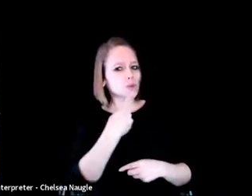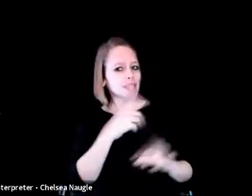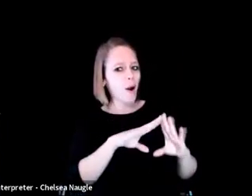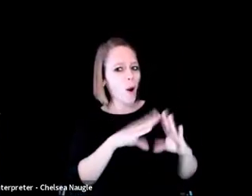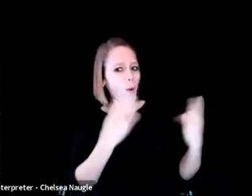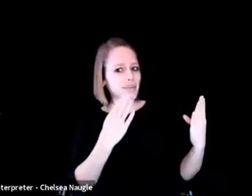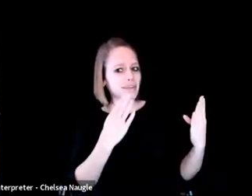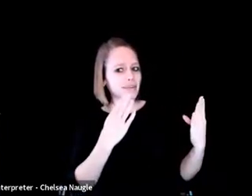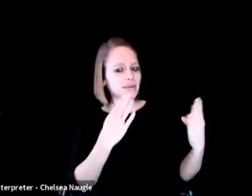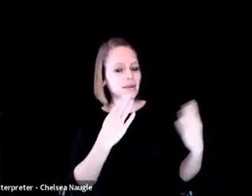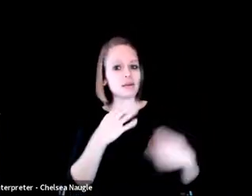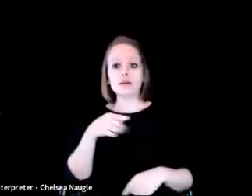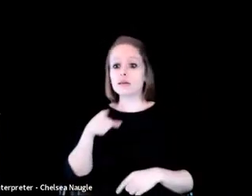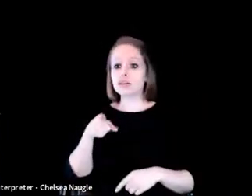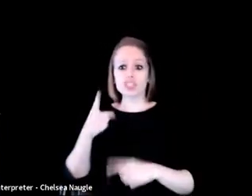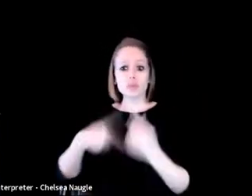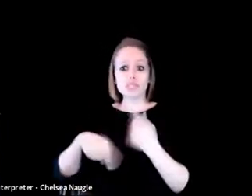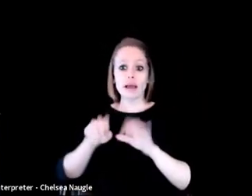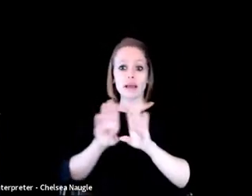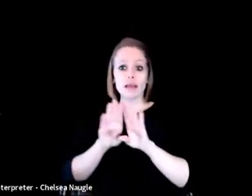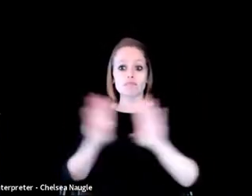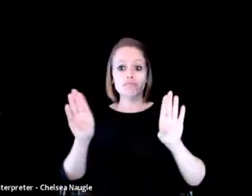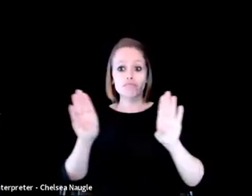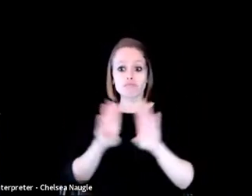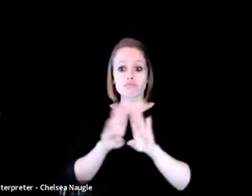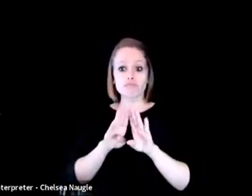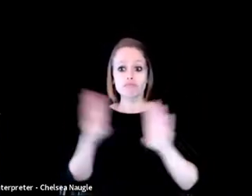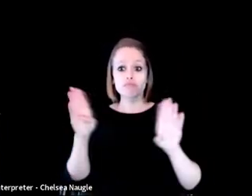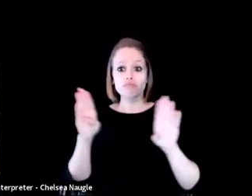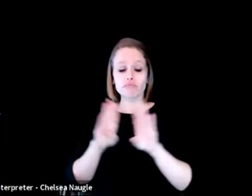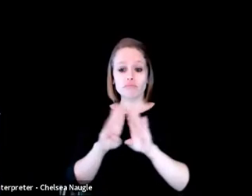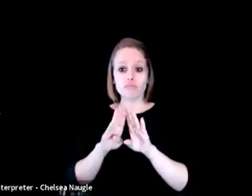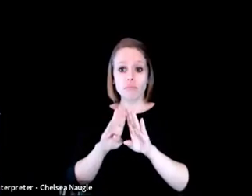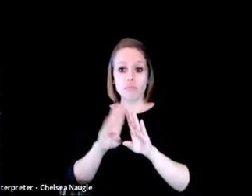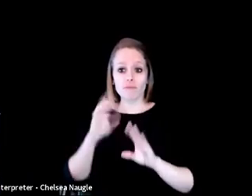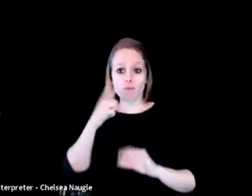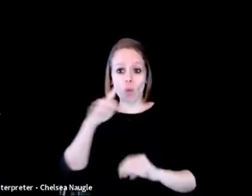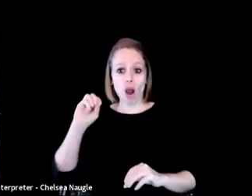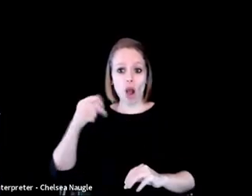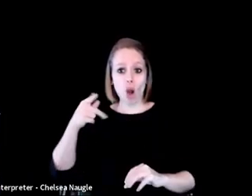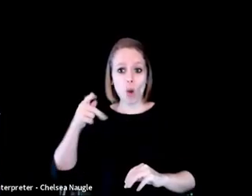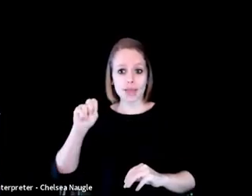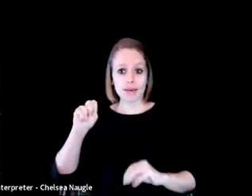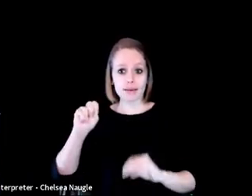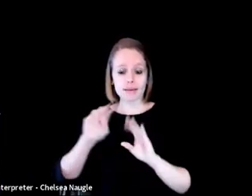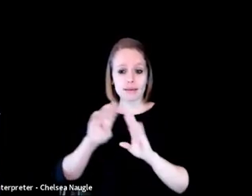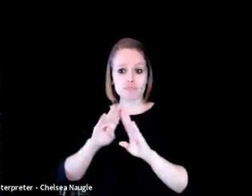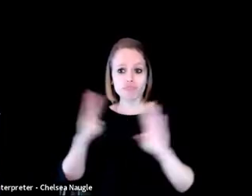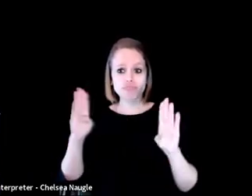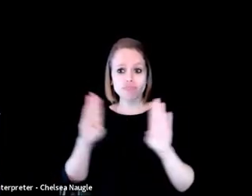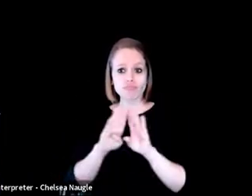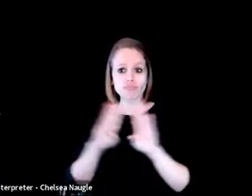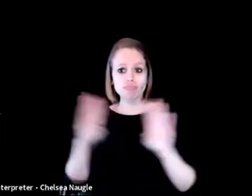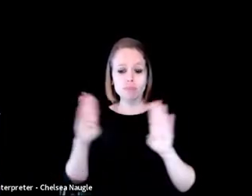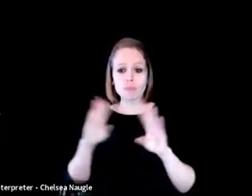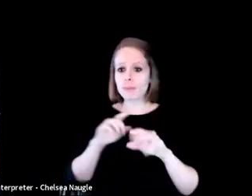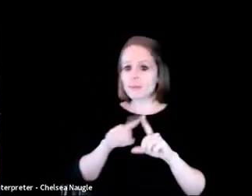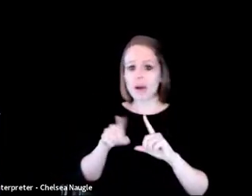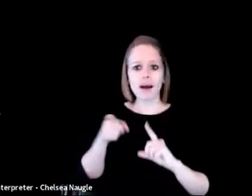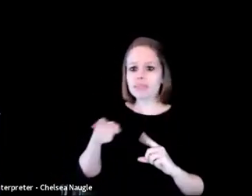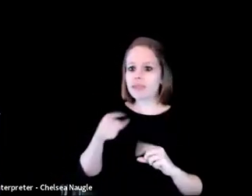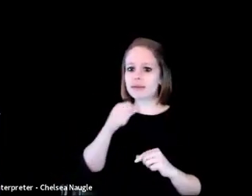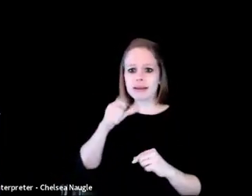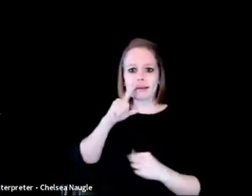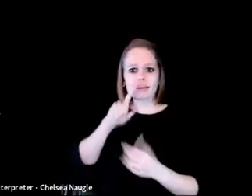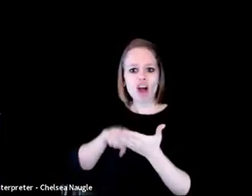And she just kept signing open, open. And they weren't acknowledging it. They kept saying, what